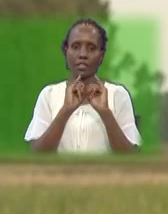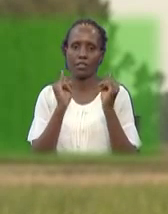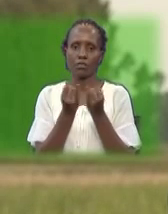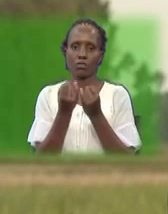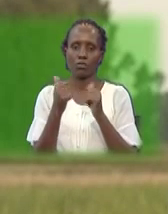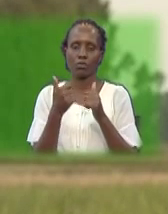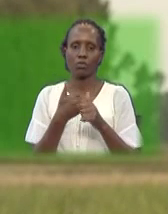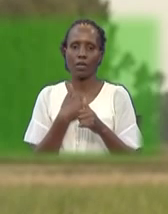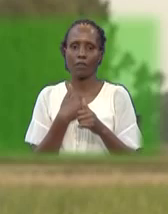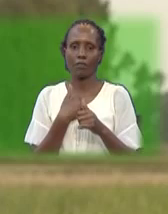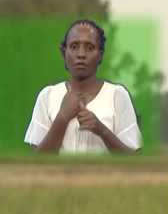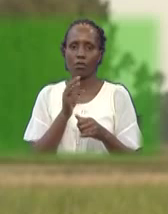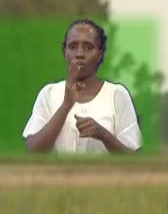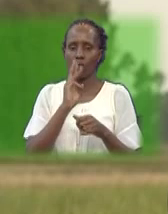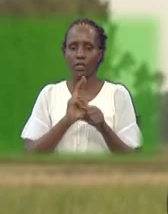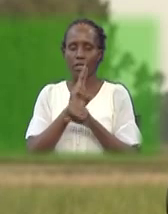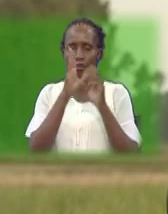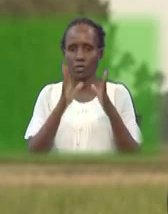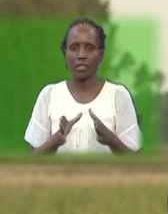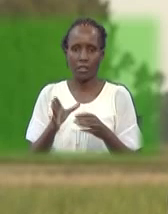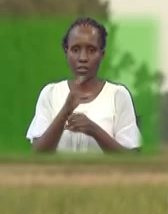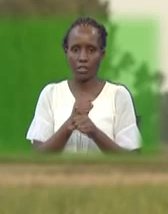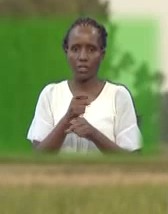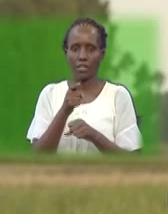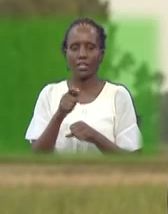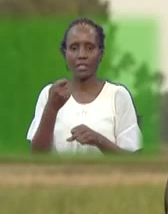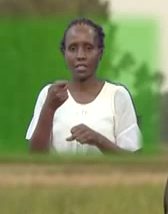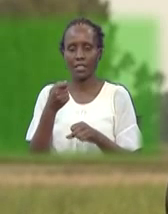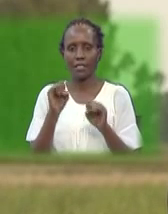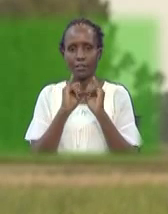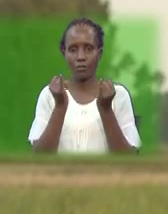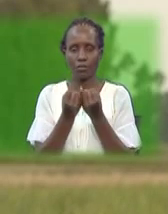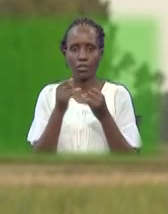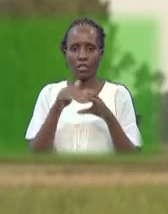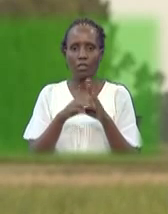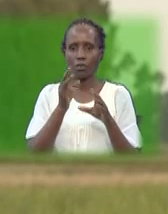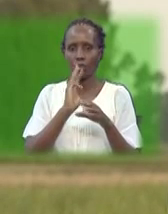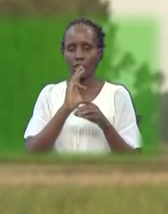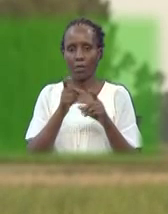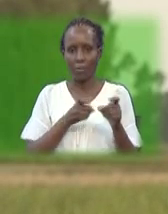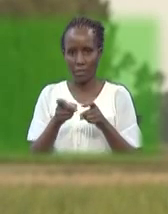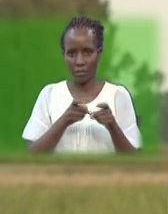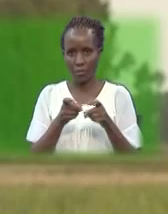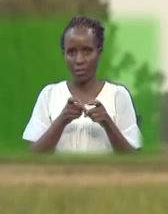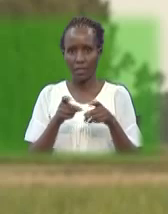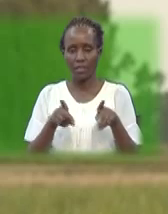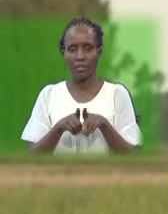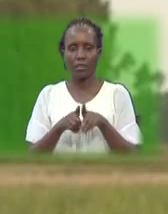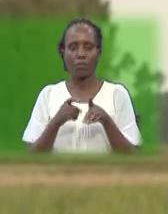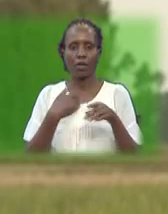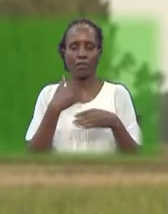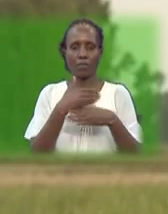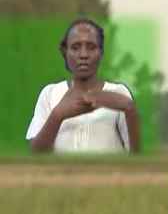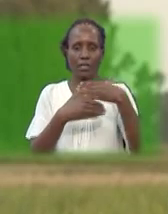that we have. The Water Users Association, which is a key institution in water management, we have also been building their